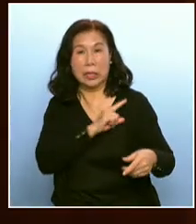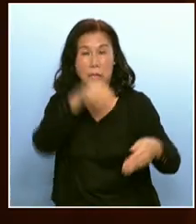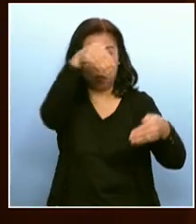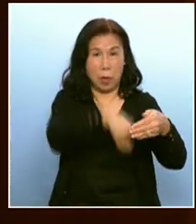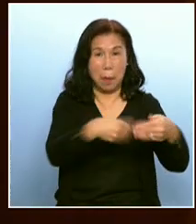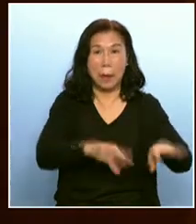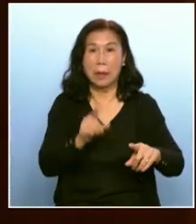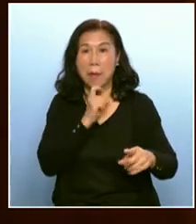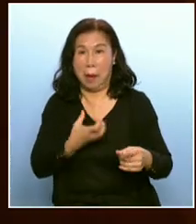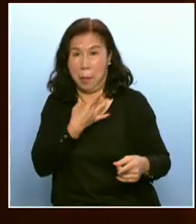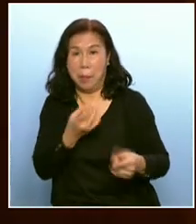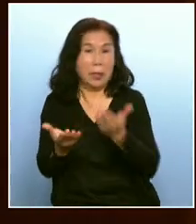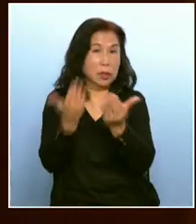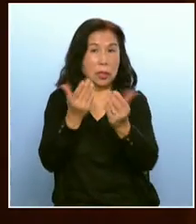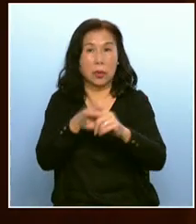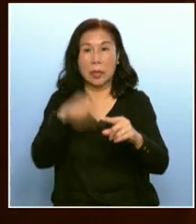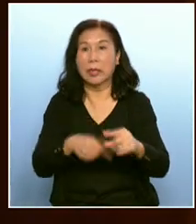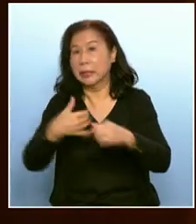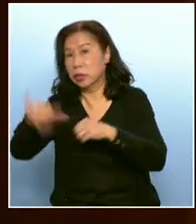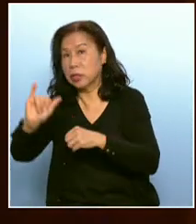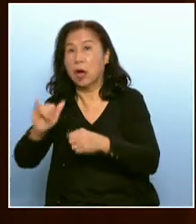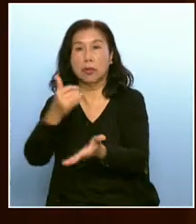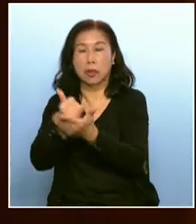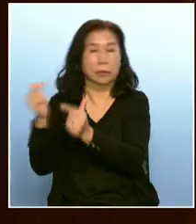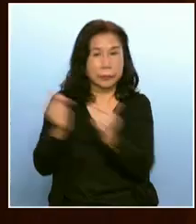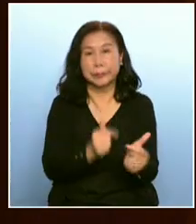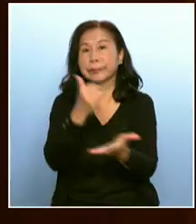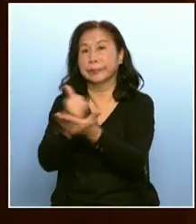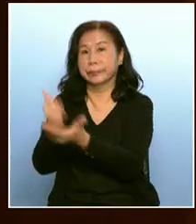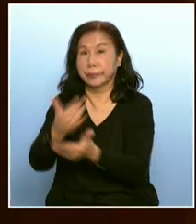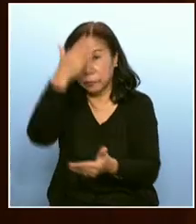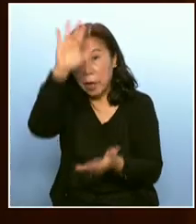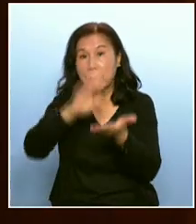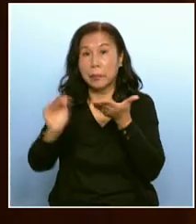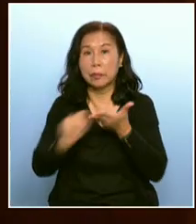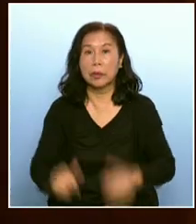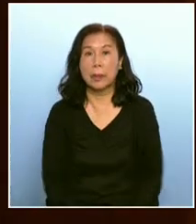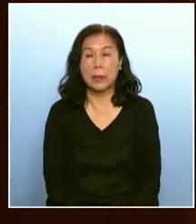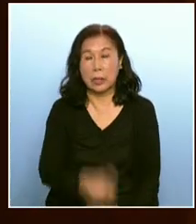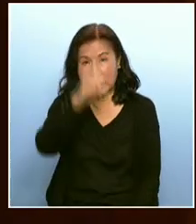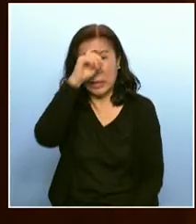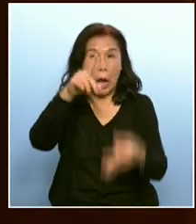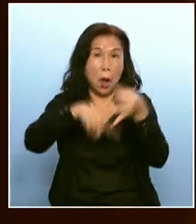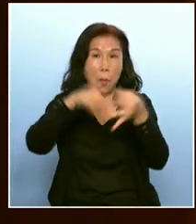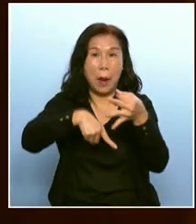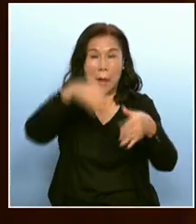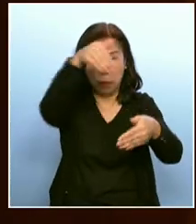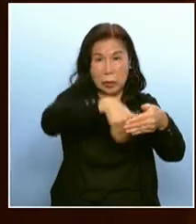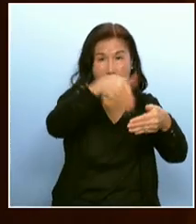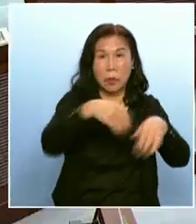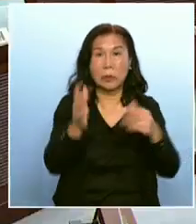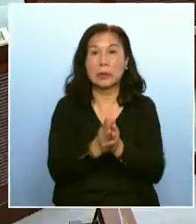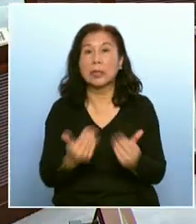paper into the ballot box. So please, before you have put the ballot paper into the box